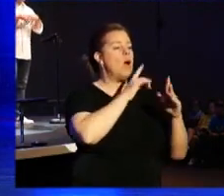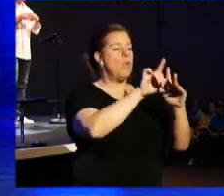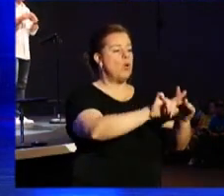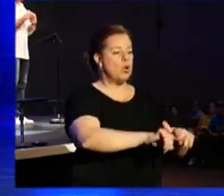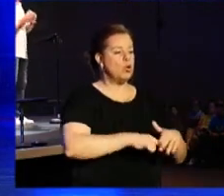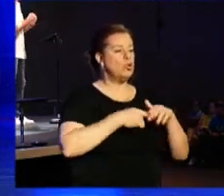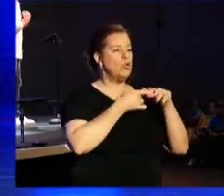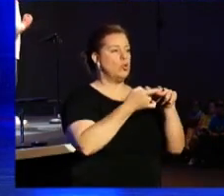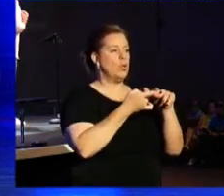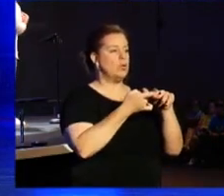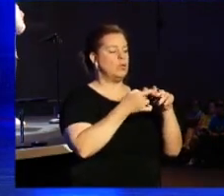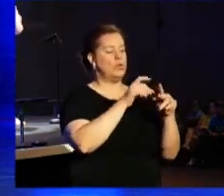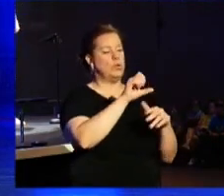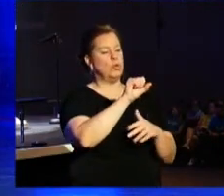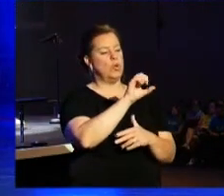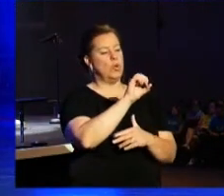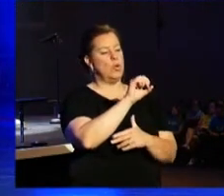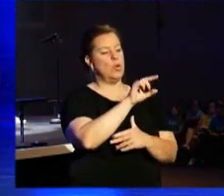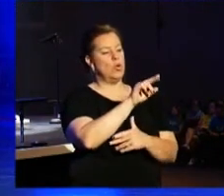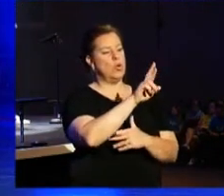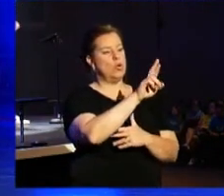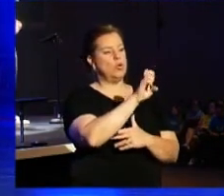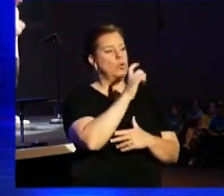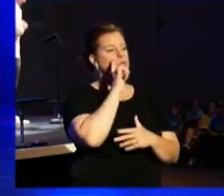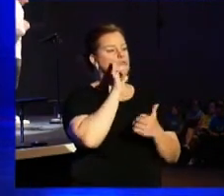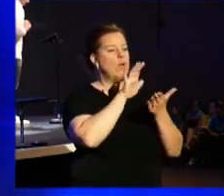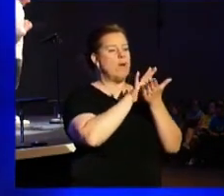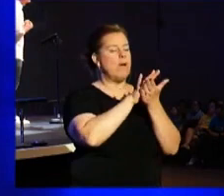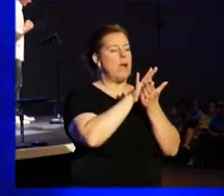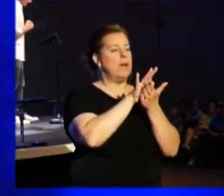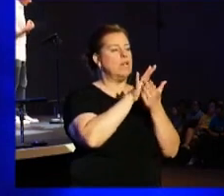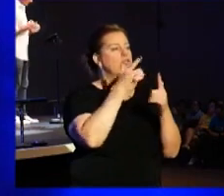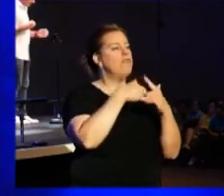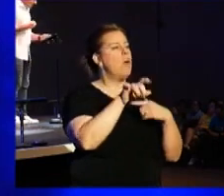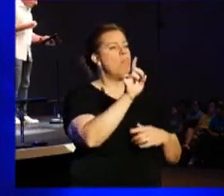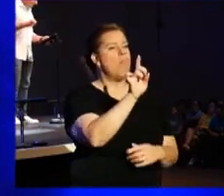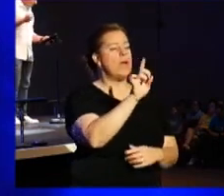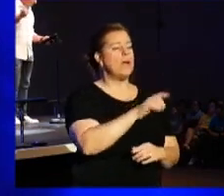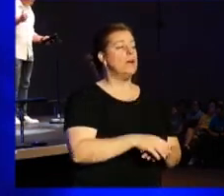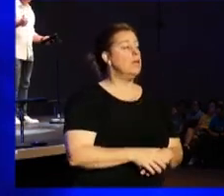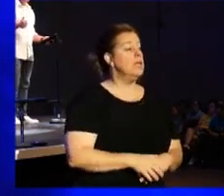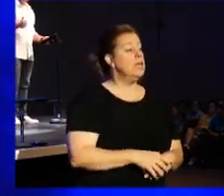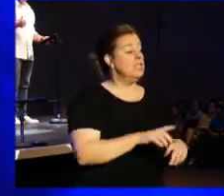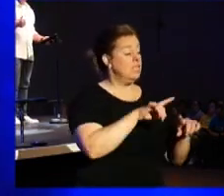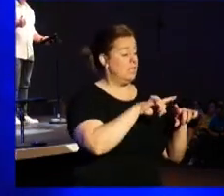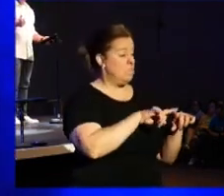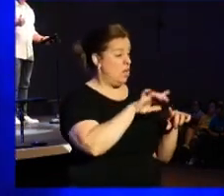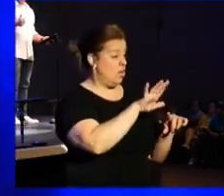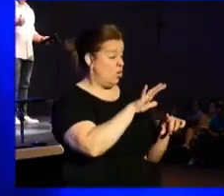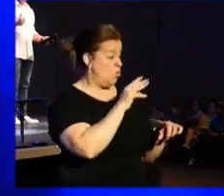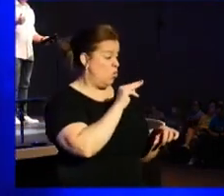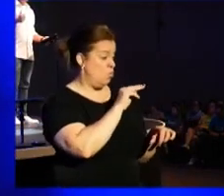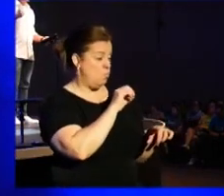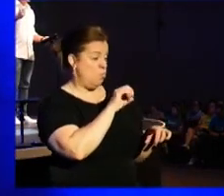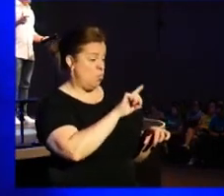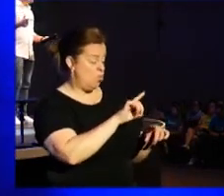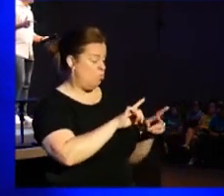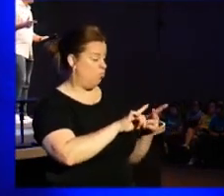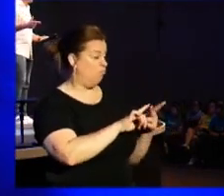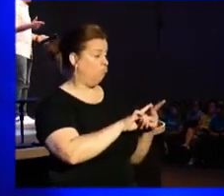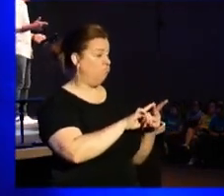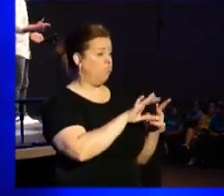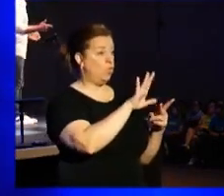Where is it that your kindness comes from in your life? Is it dependent on your mood or your